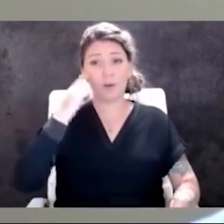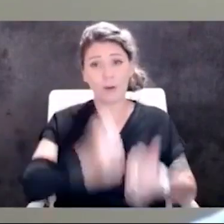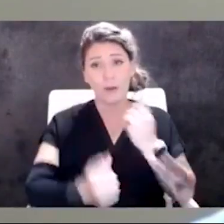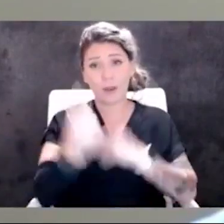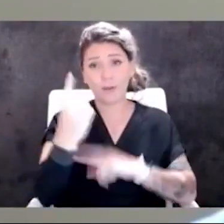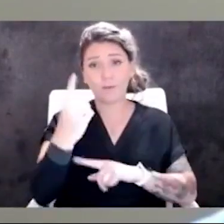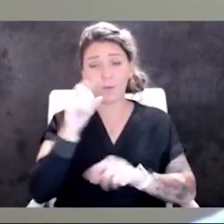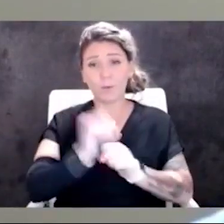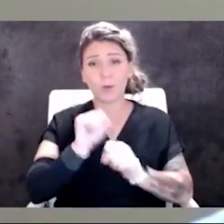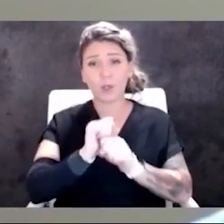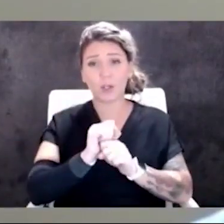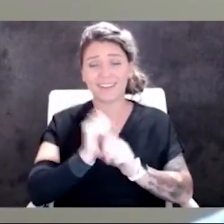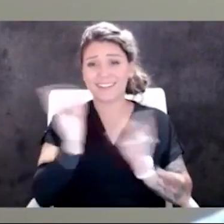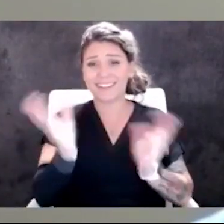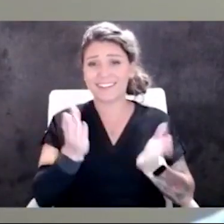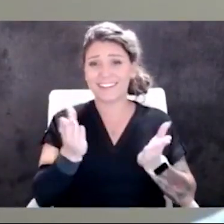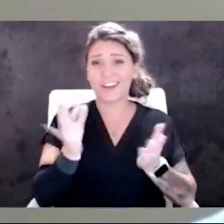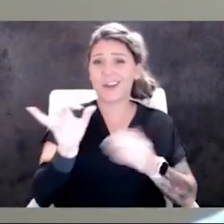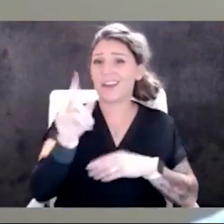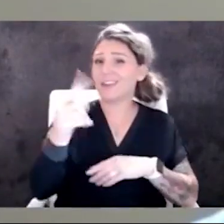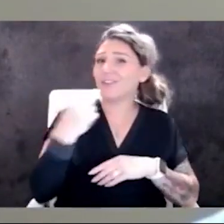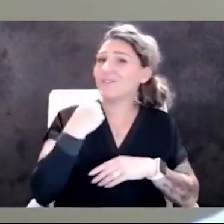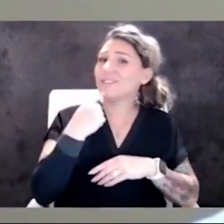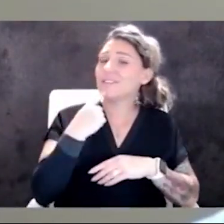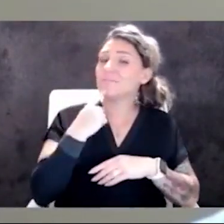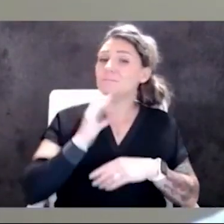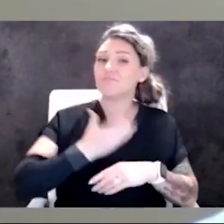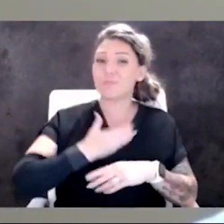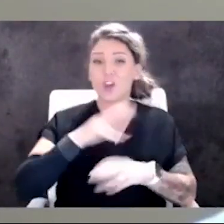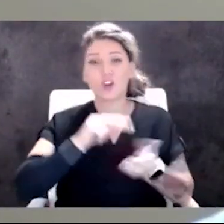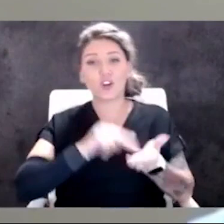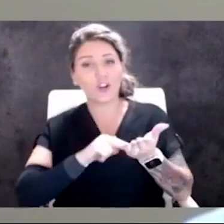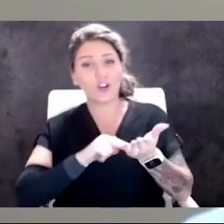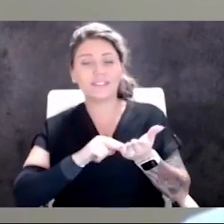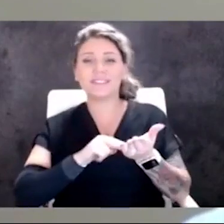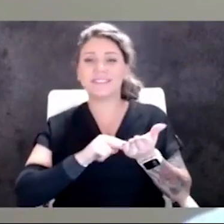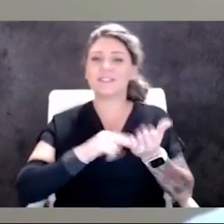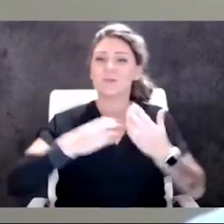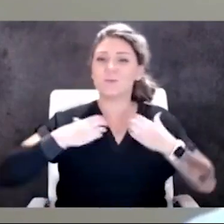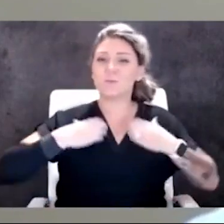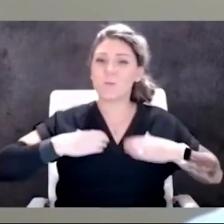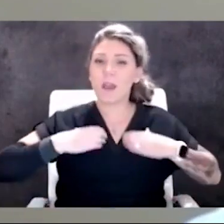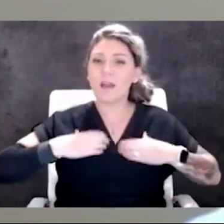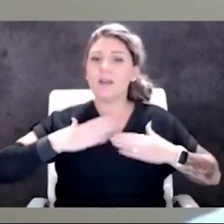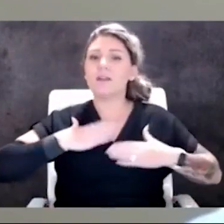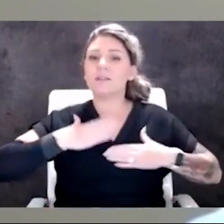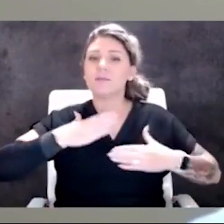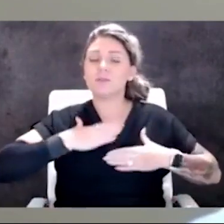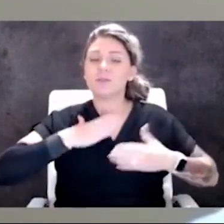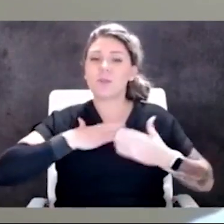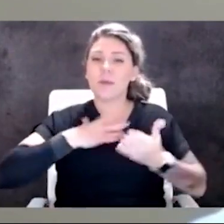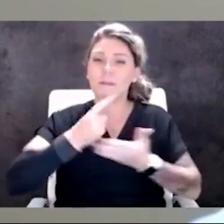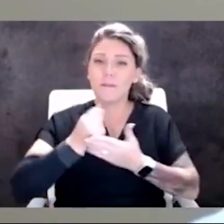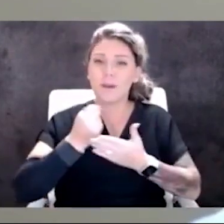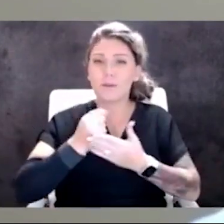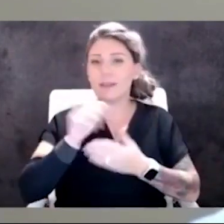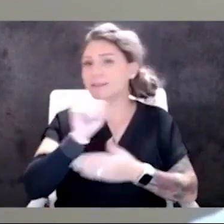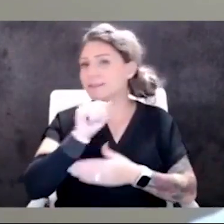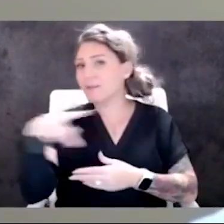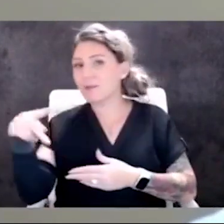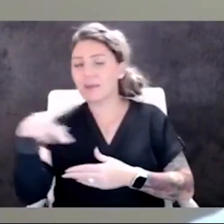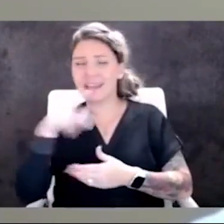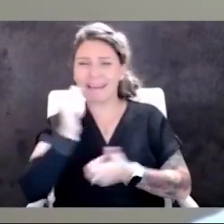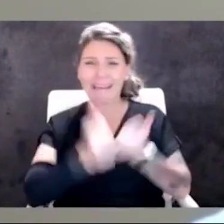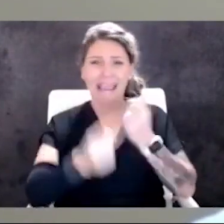here. And like you've given shout outs before to our nurses, respiratory therapists, APPs, everyone in the staff